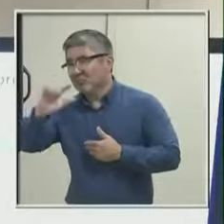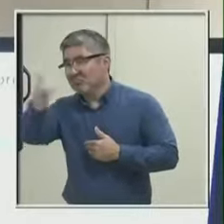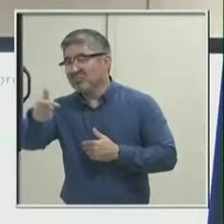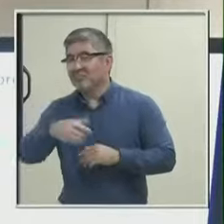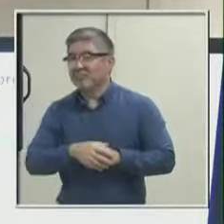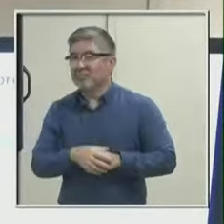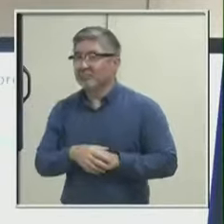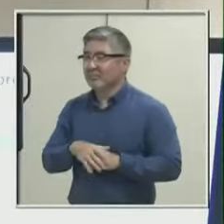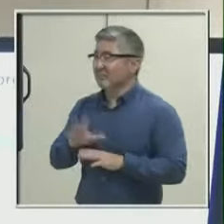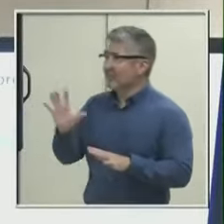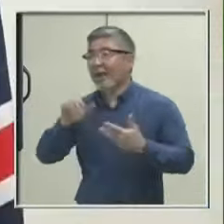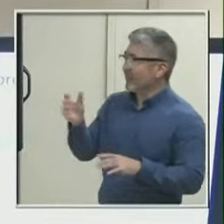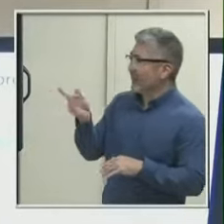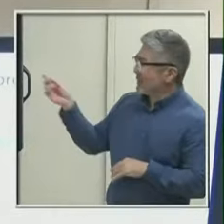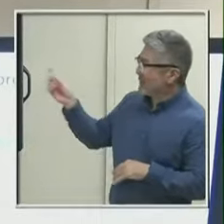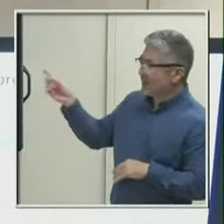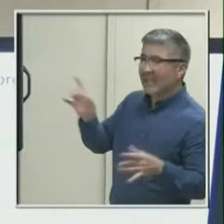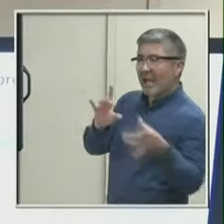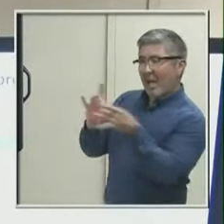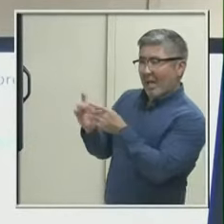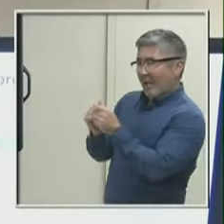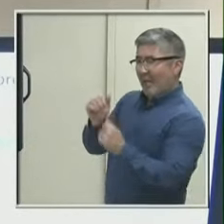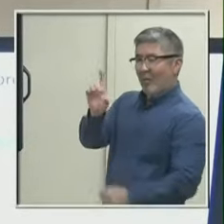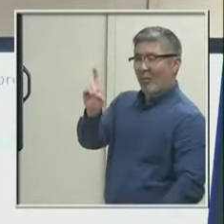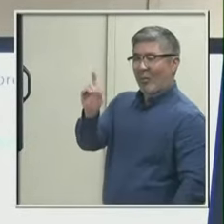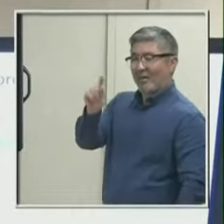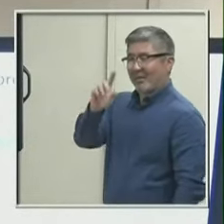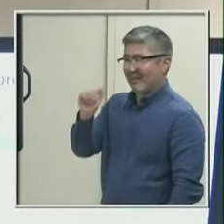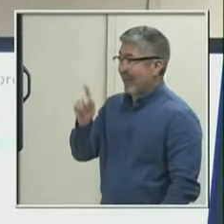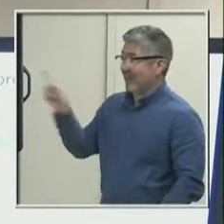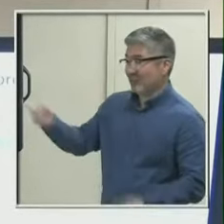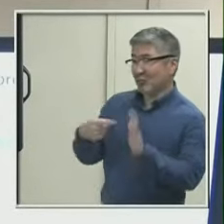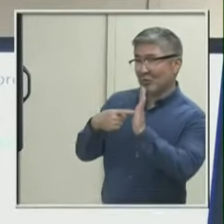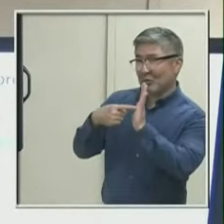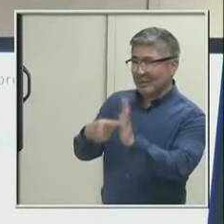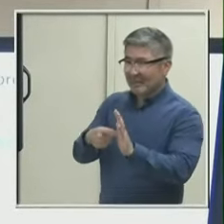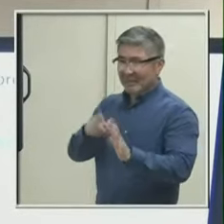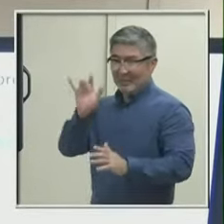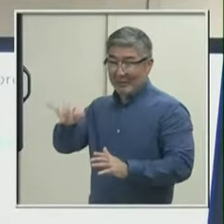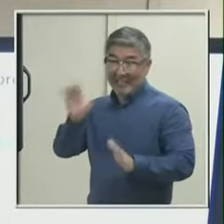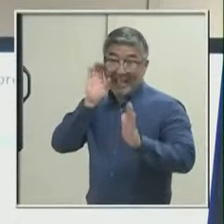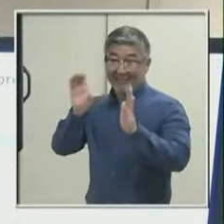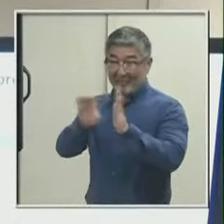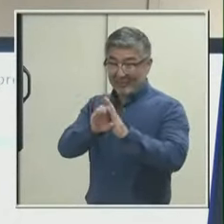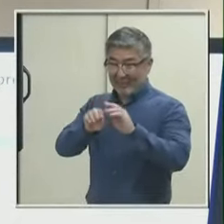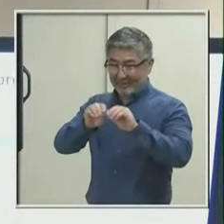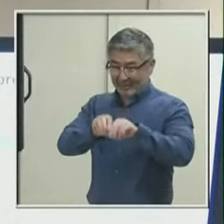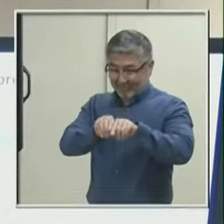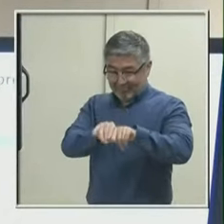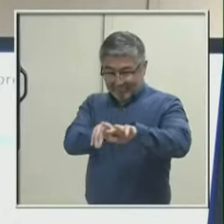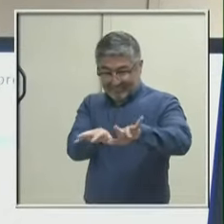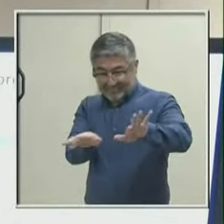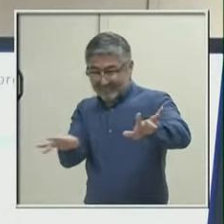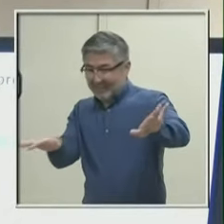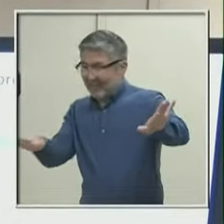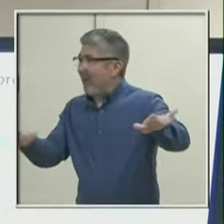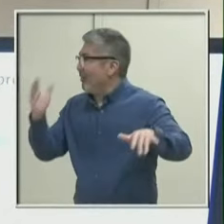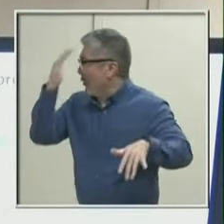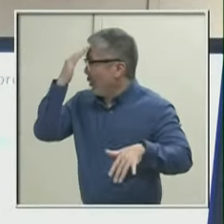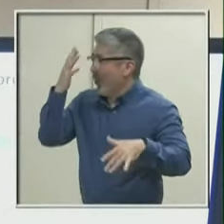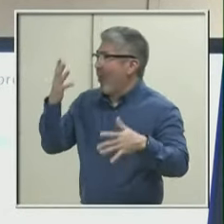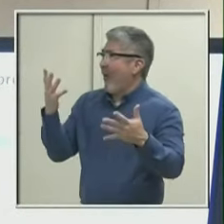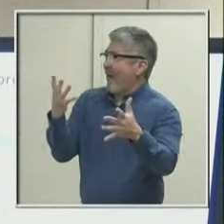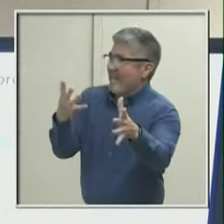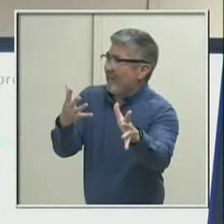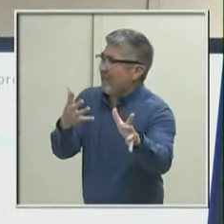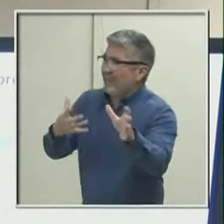Okay. A couple of questions regarding some of the data. You mentioned, or you showed the animation. Any idea on how fast this fire spread at its quickest? And